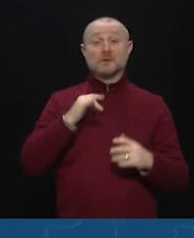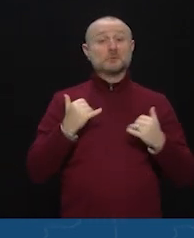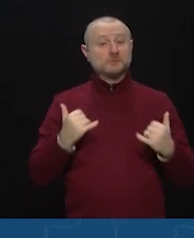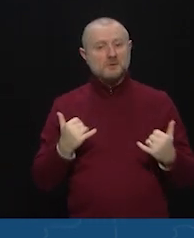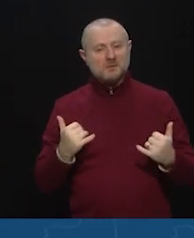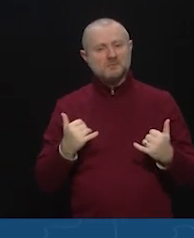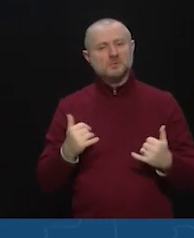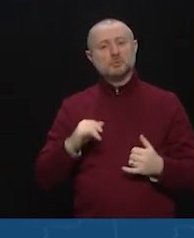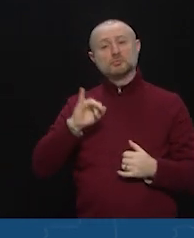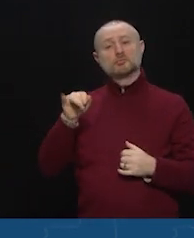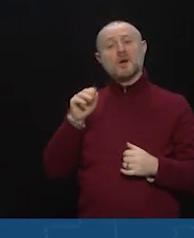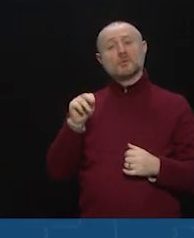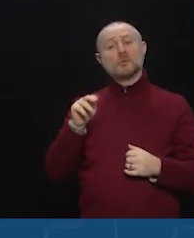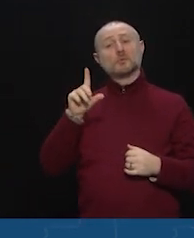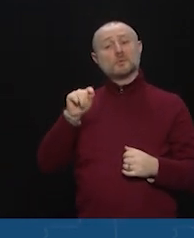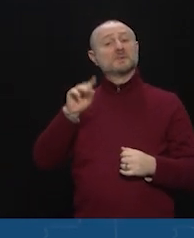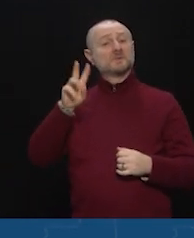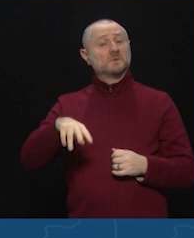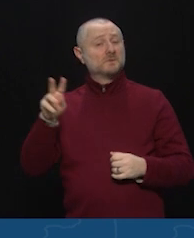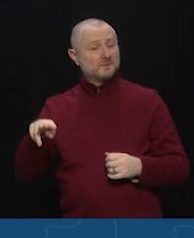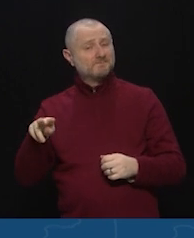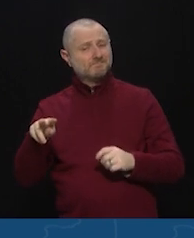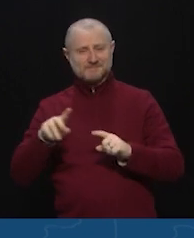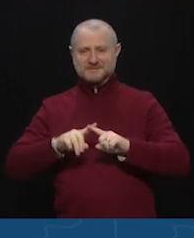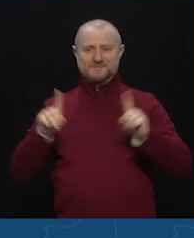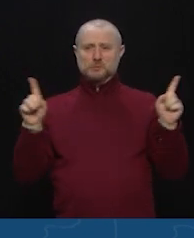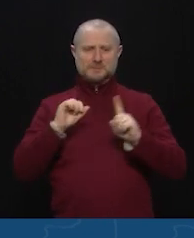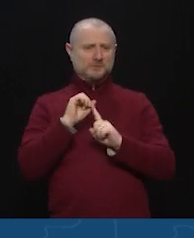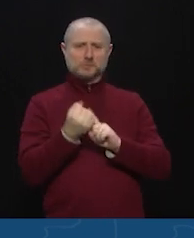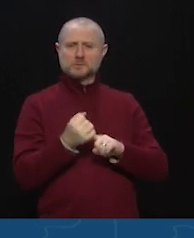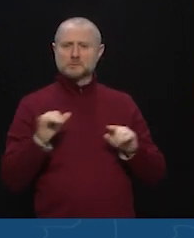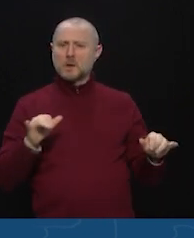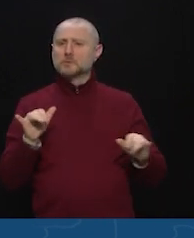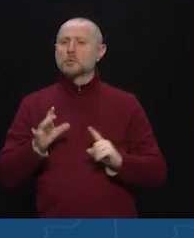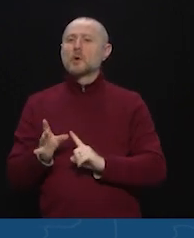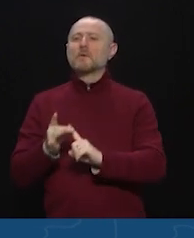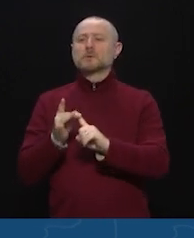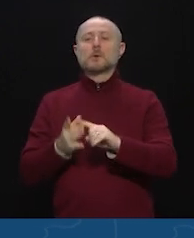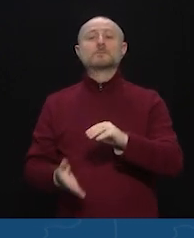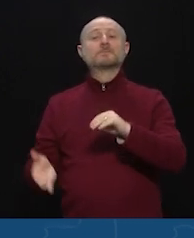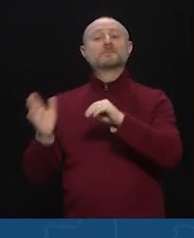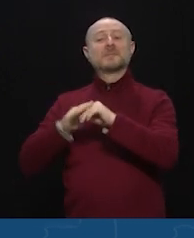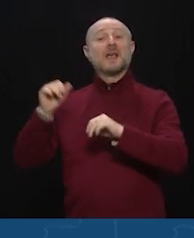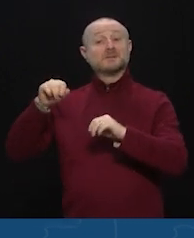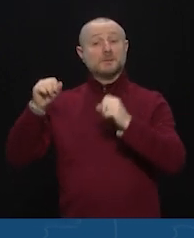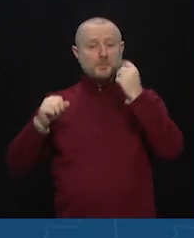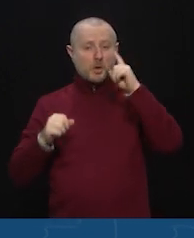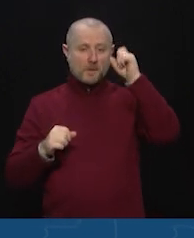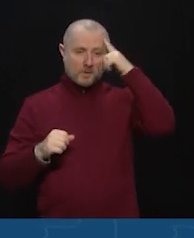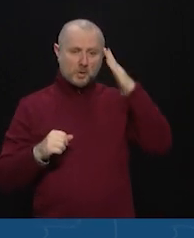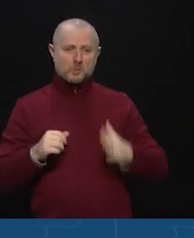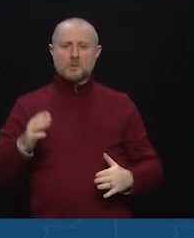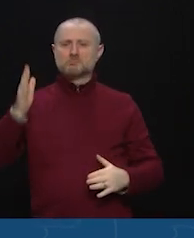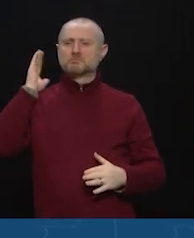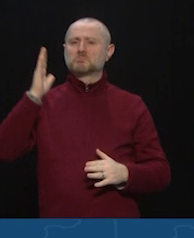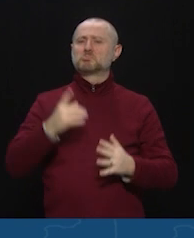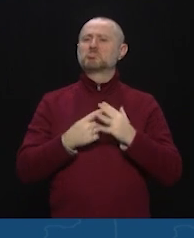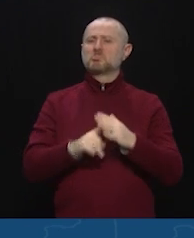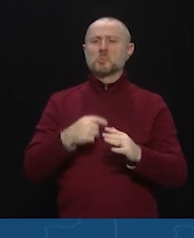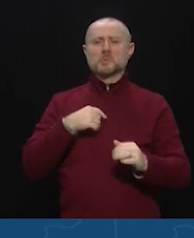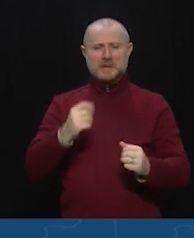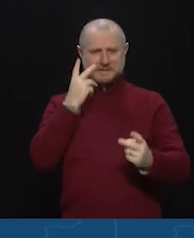January of 22. COVID cases are surging, but as the governor's been talking about, we're starting to see